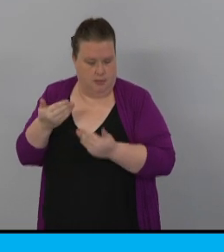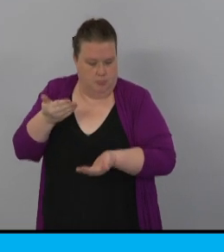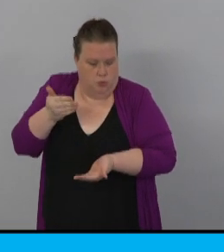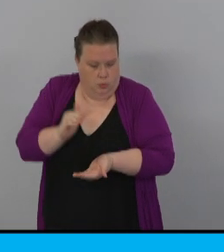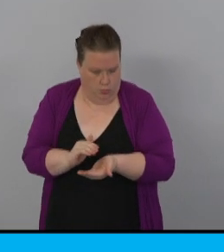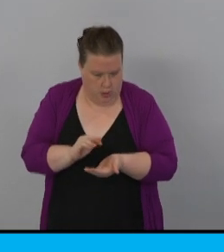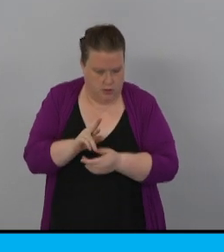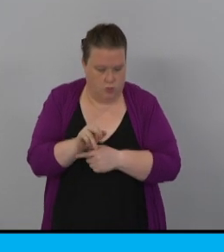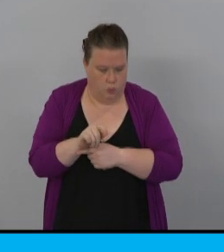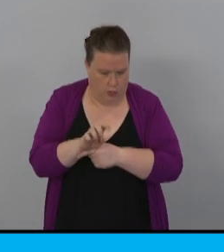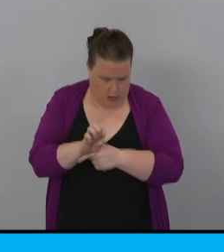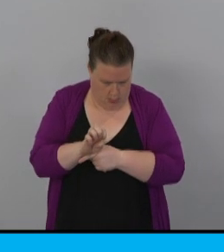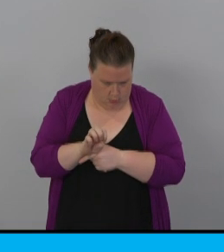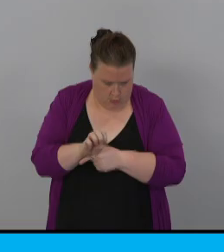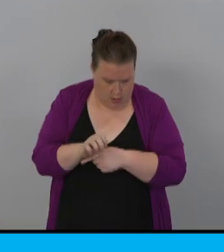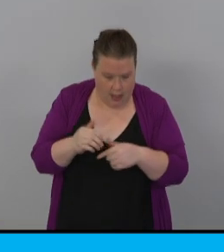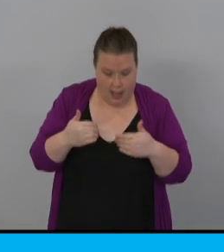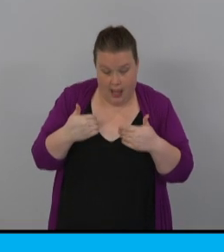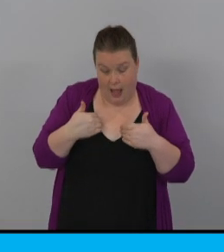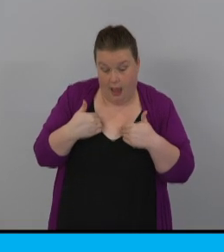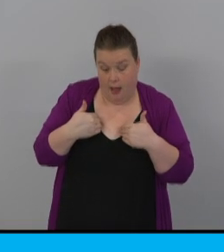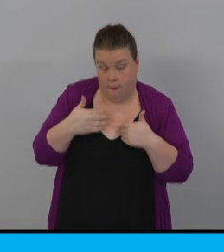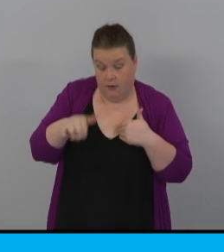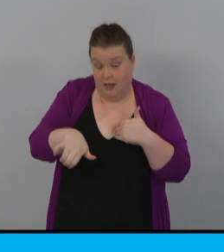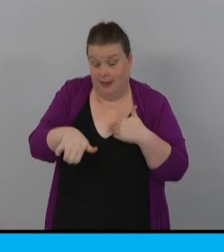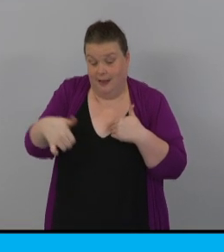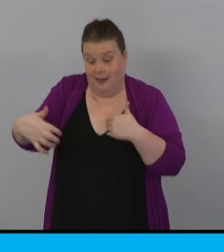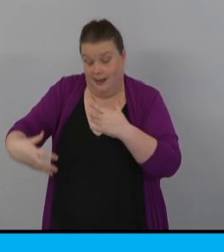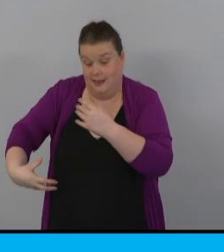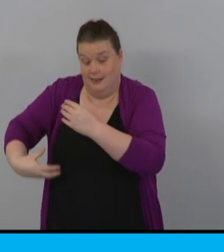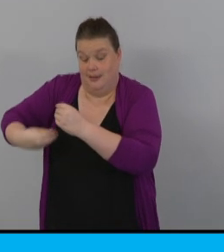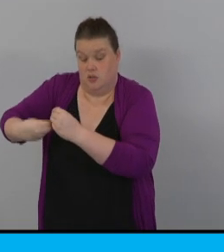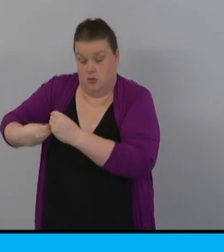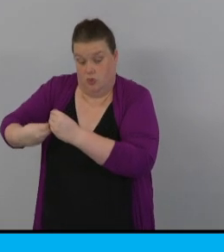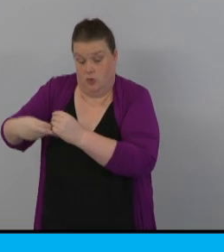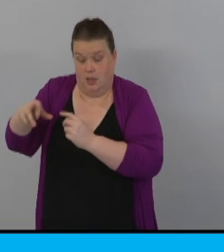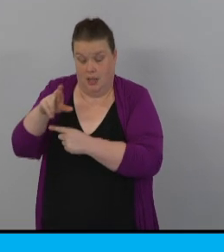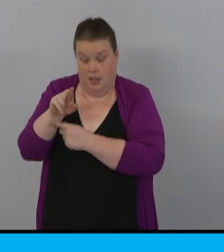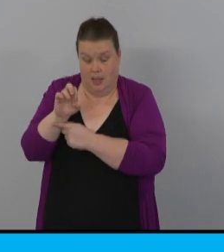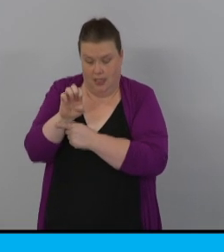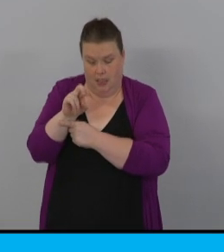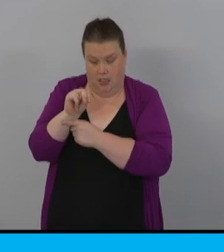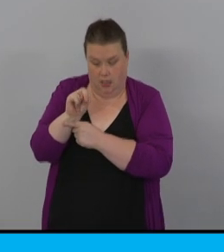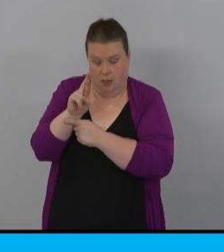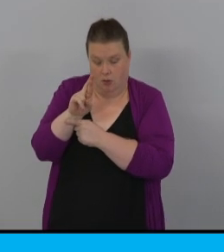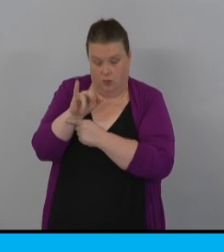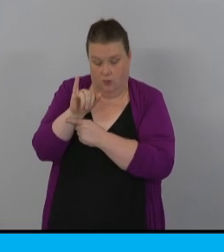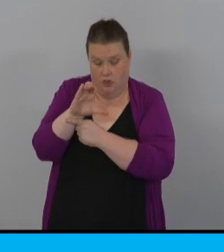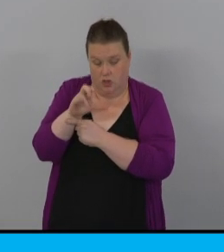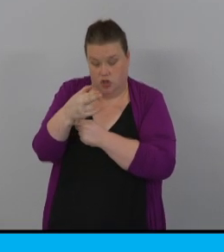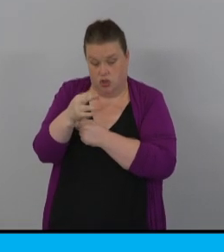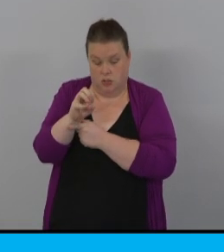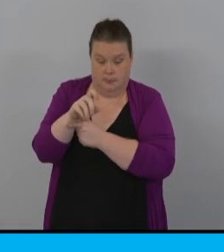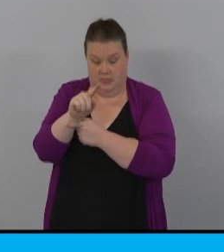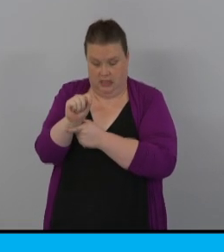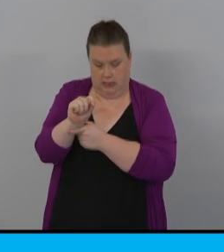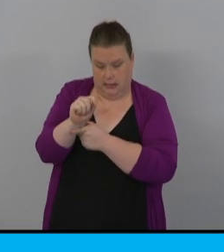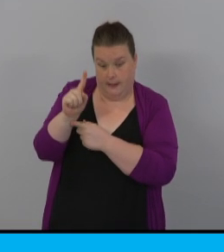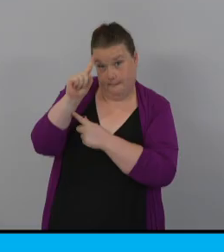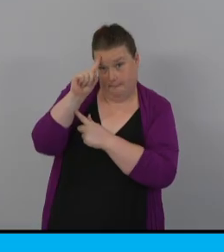then we do have additional enrichment pennies that are available through the VATR, which we did have